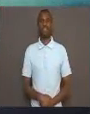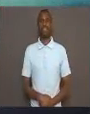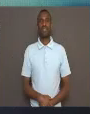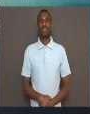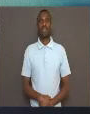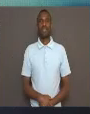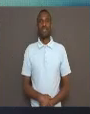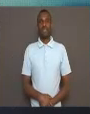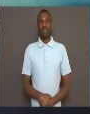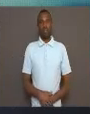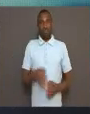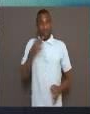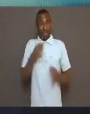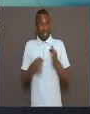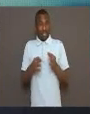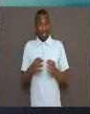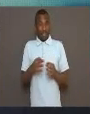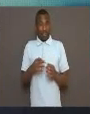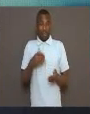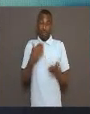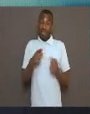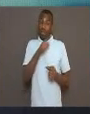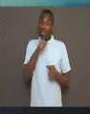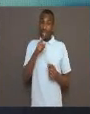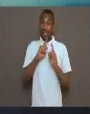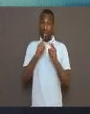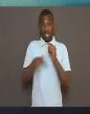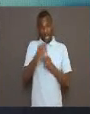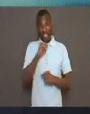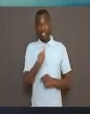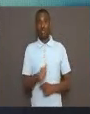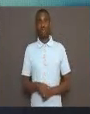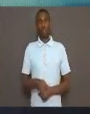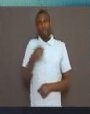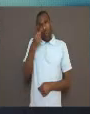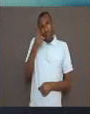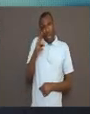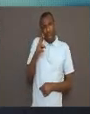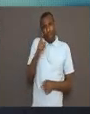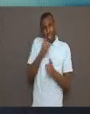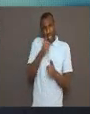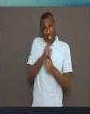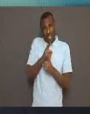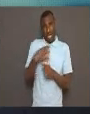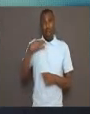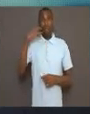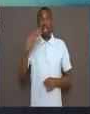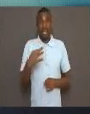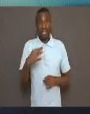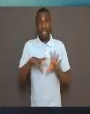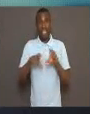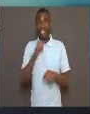If you did not get this answer, or could not correctly apply the